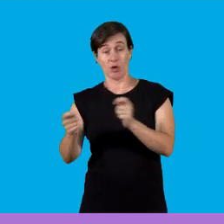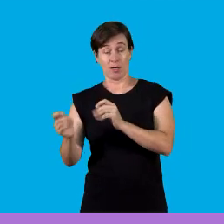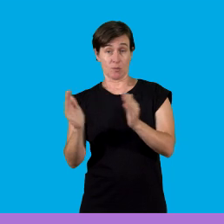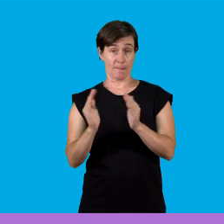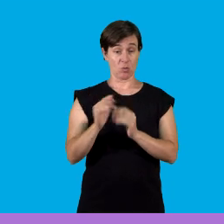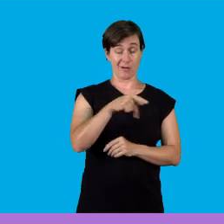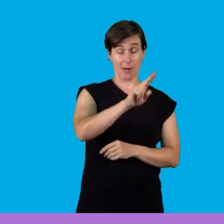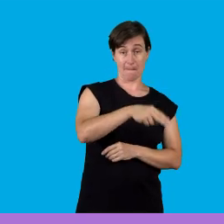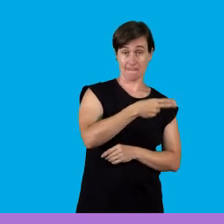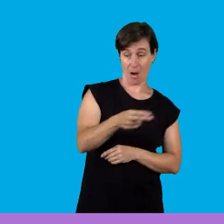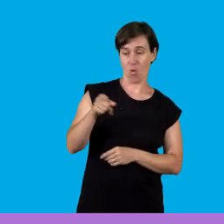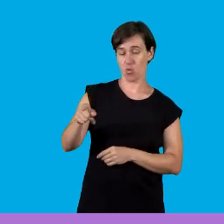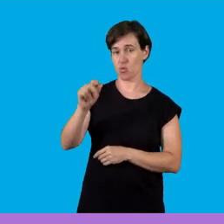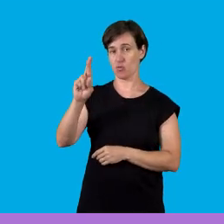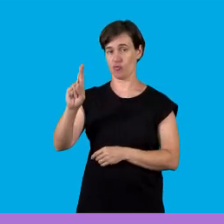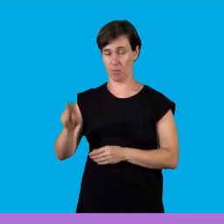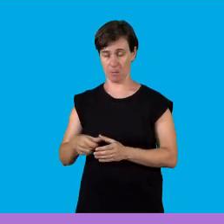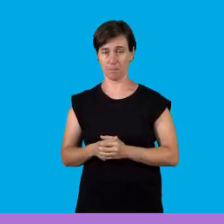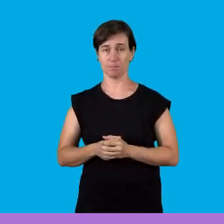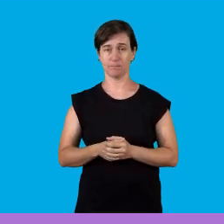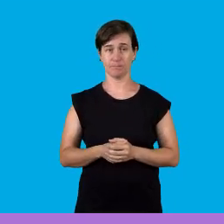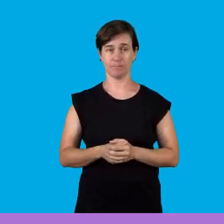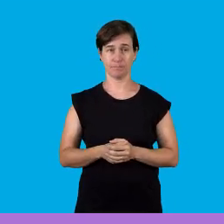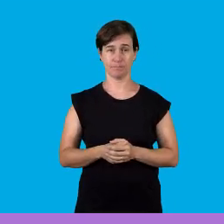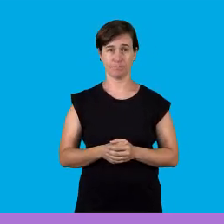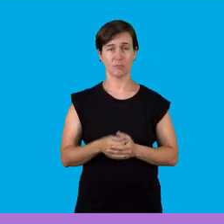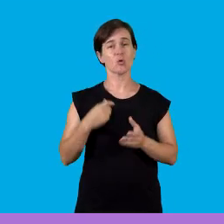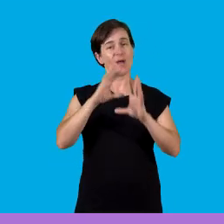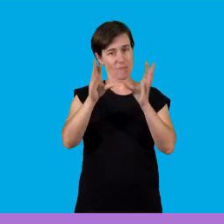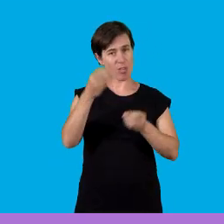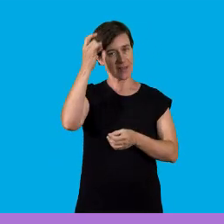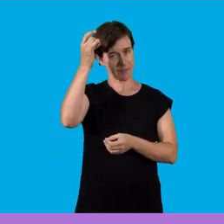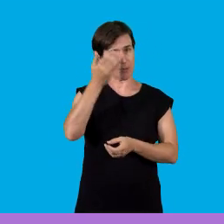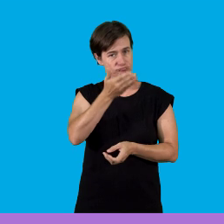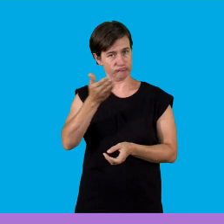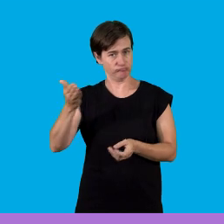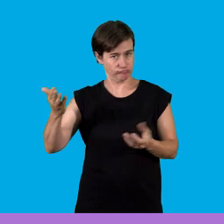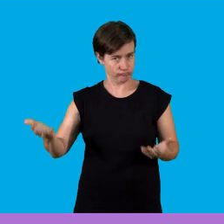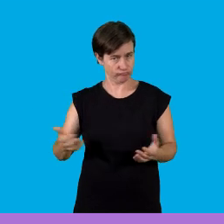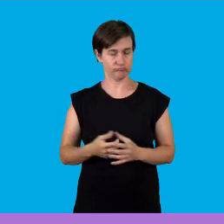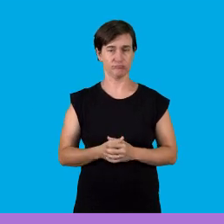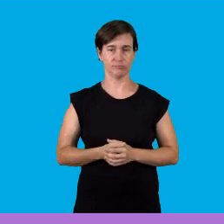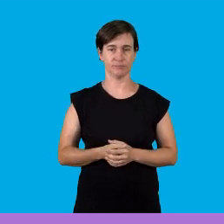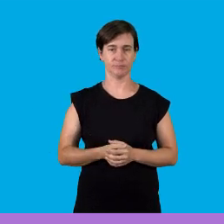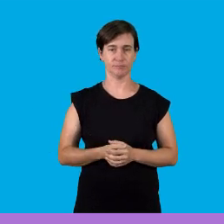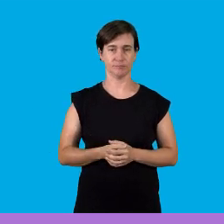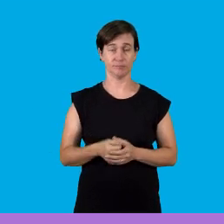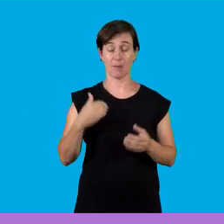pounds and rupees, right? So here we have whatever we need, all the information, right? So I'll start